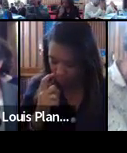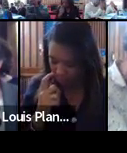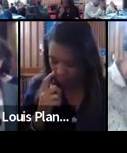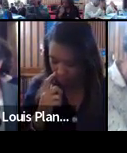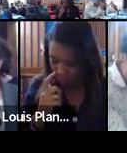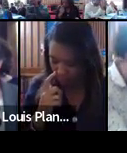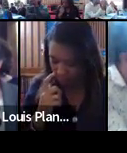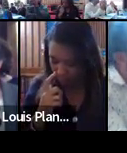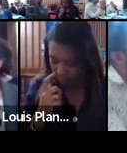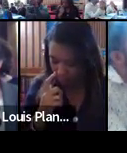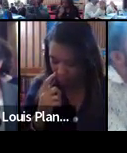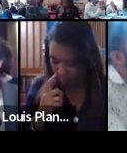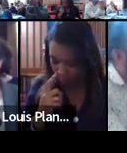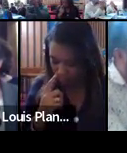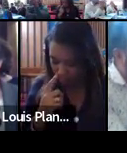lot development,